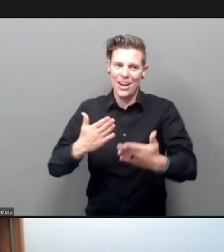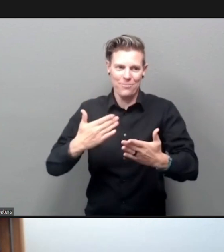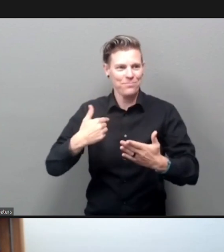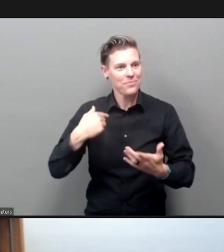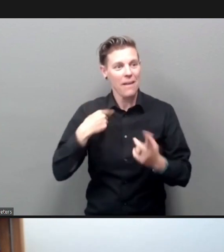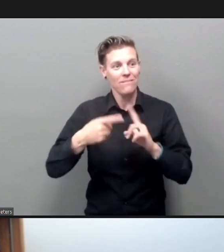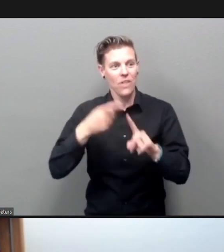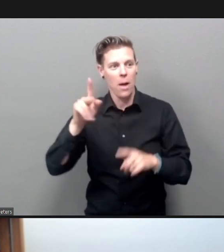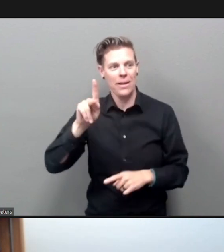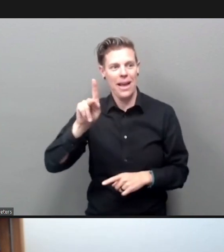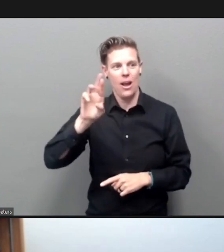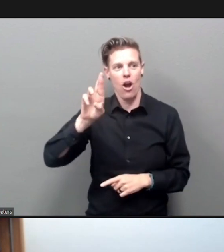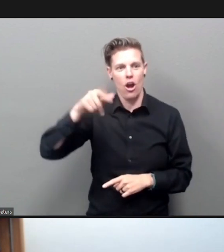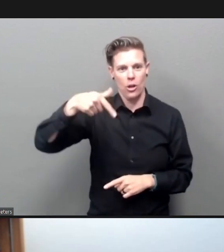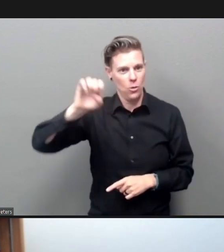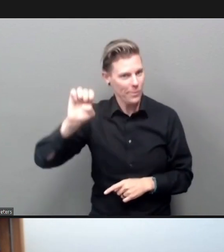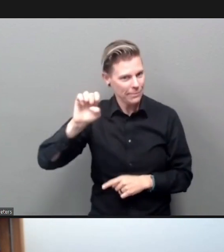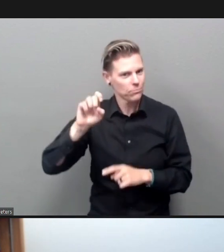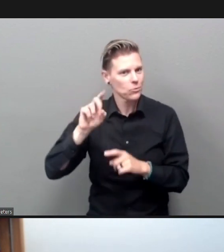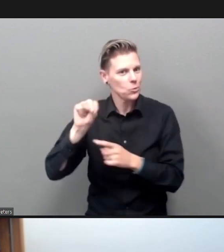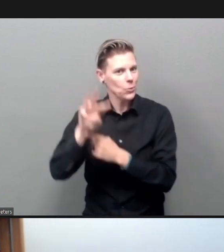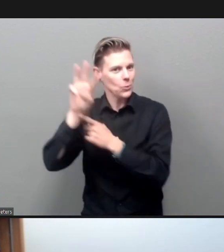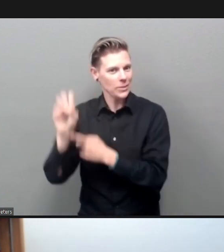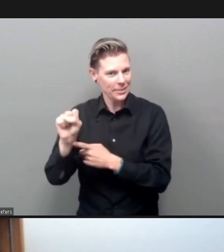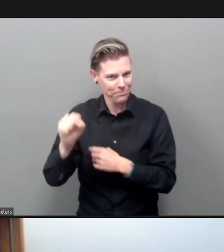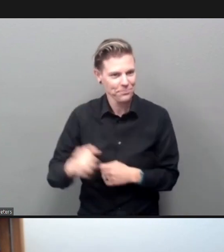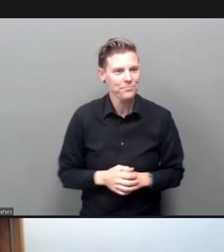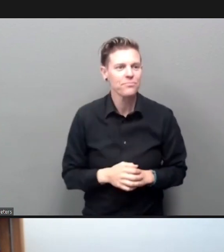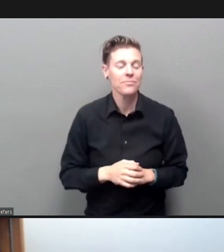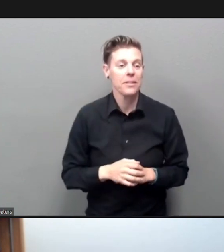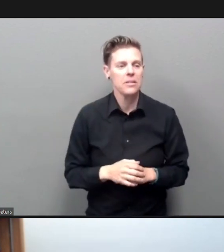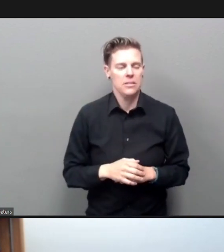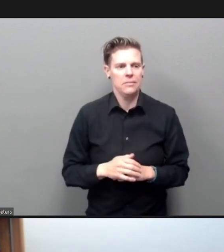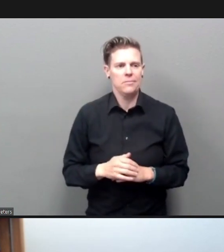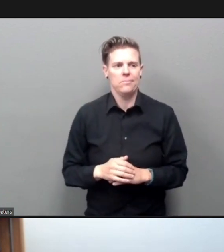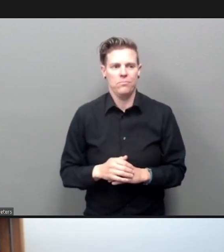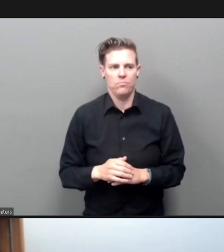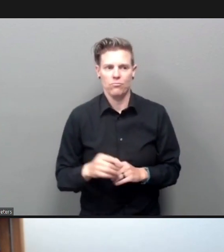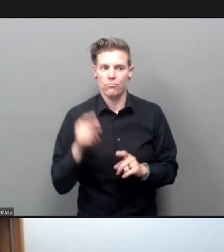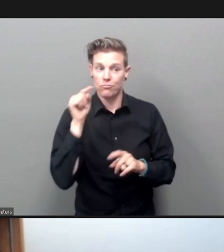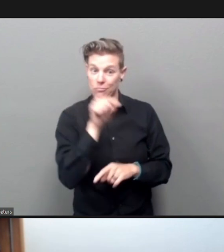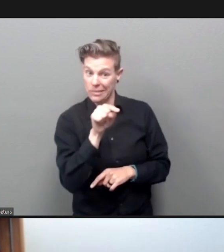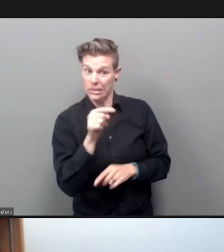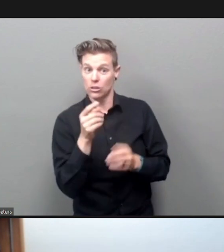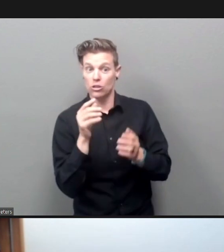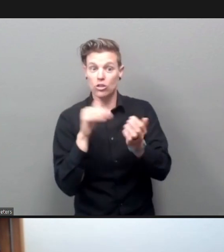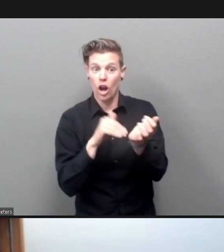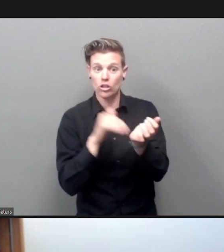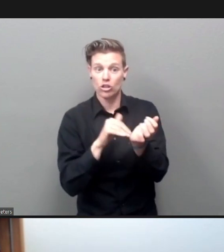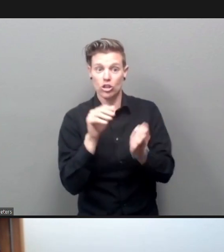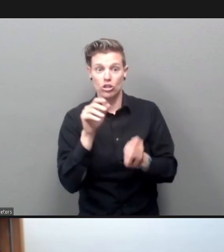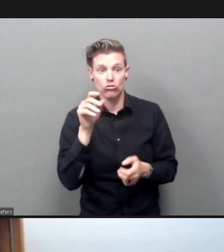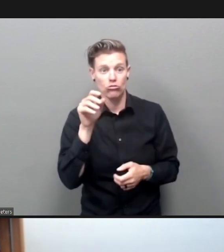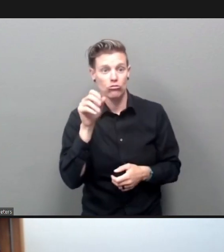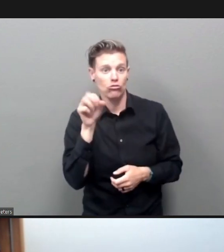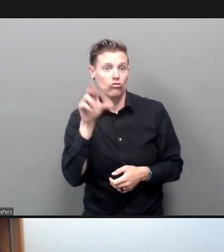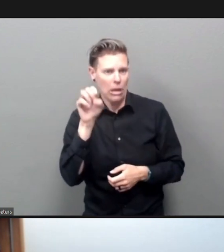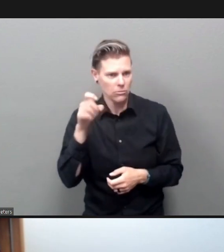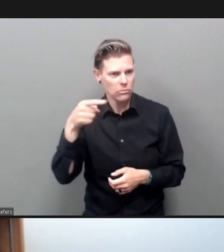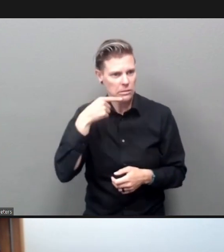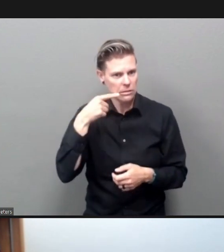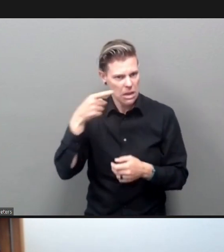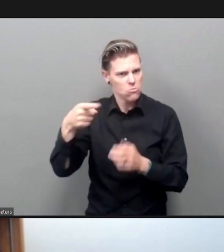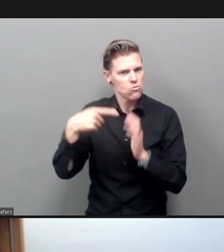here. I had a question, Dr. Grace, you mentioned meeting with the modeling team. When might health